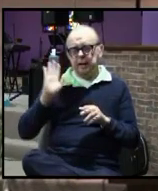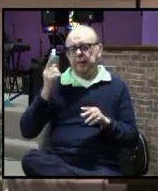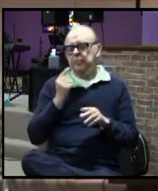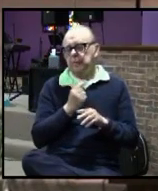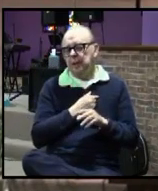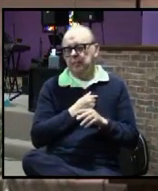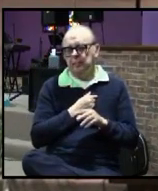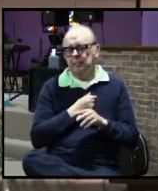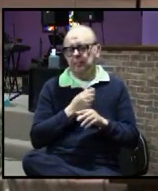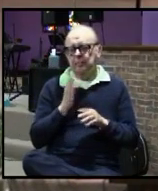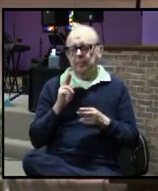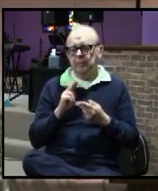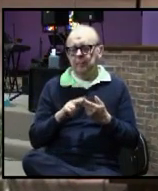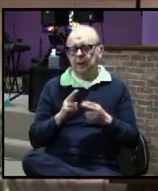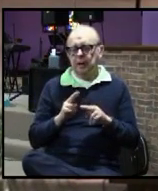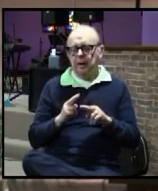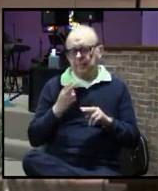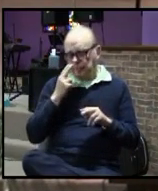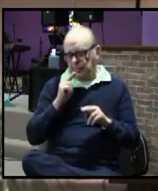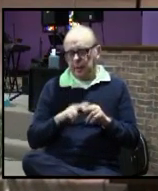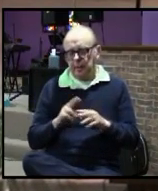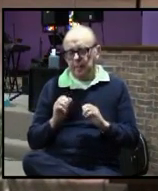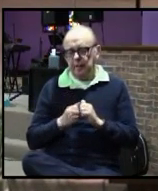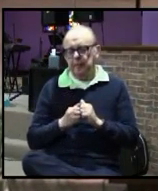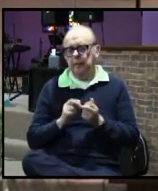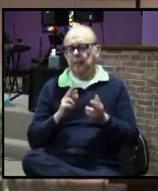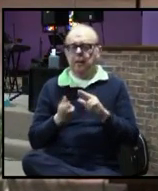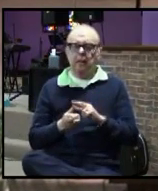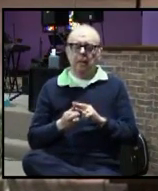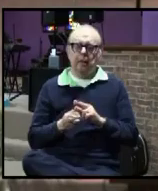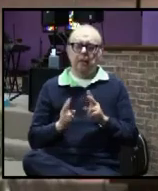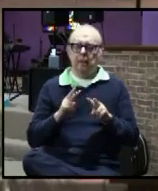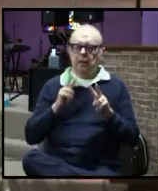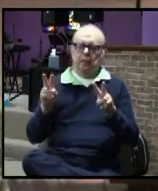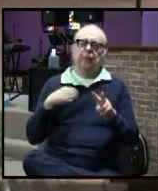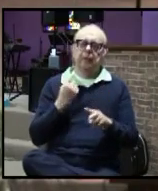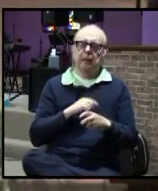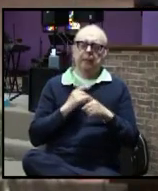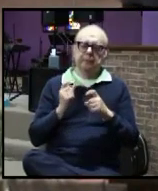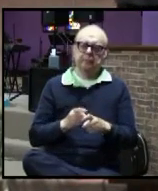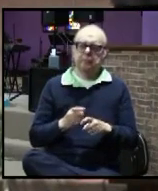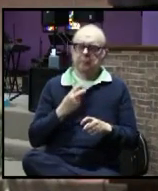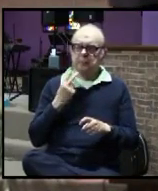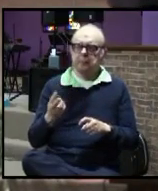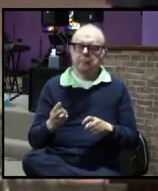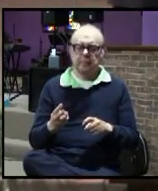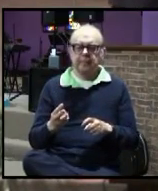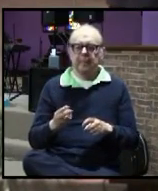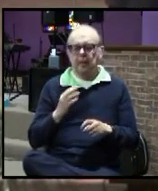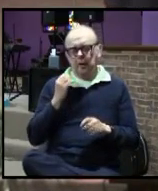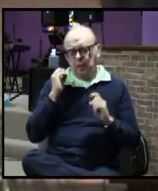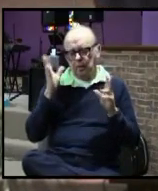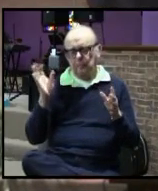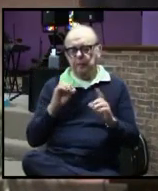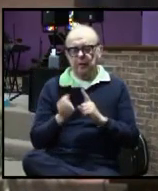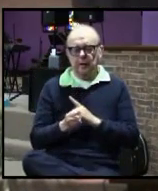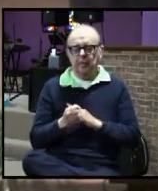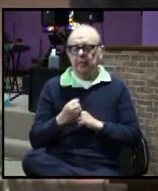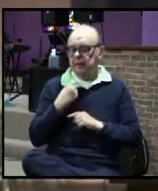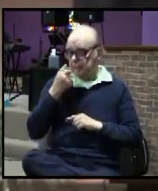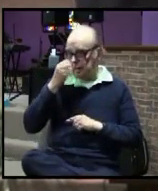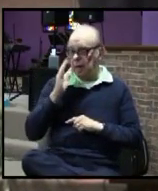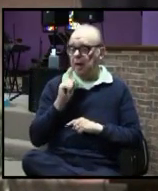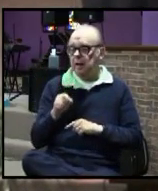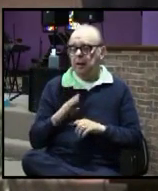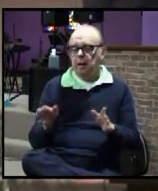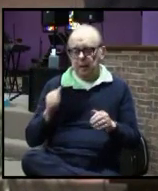grace. It's funny how that works, isn't it? Repentance is when we see our sin and we see our nasty situation and we go, God, I need to